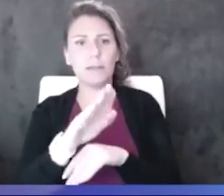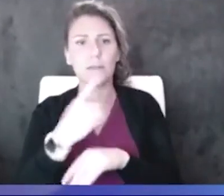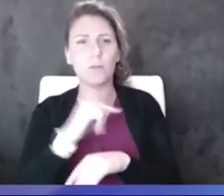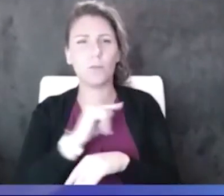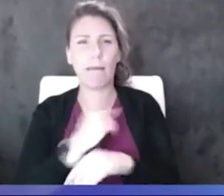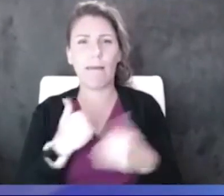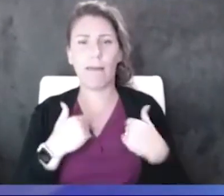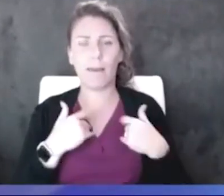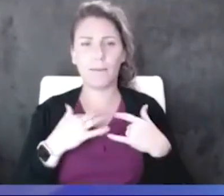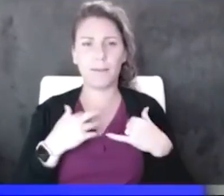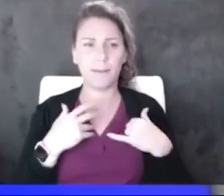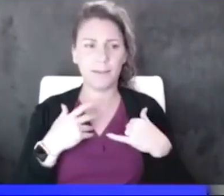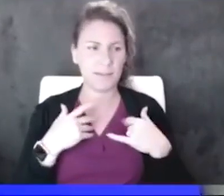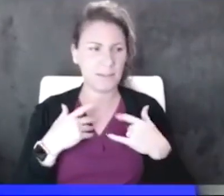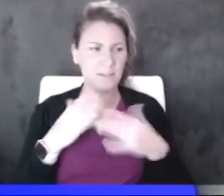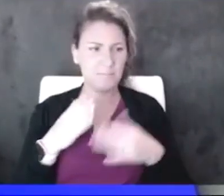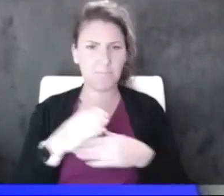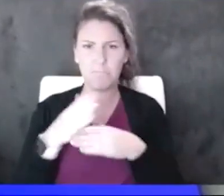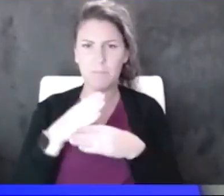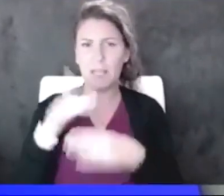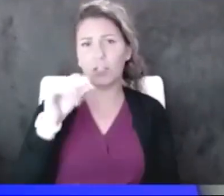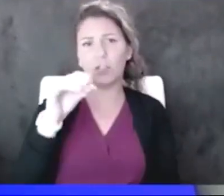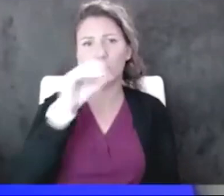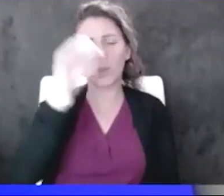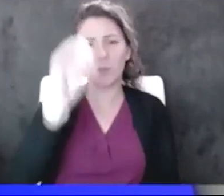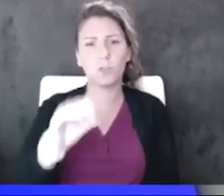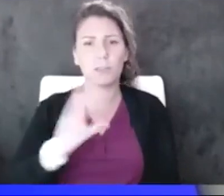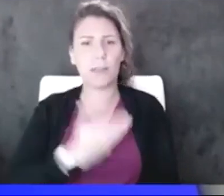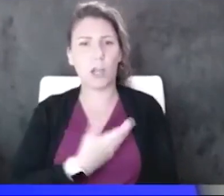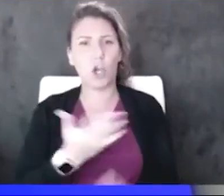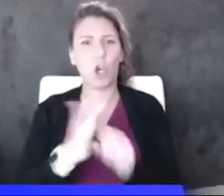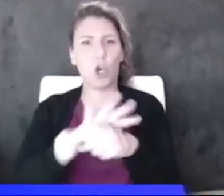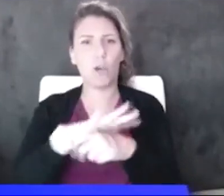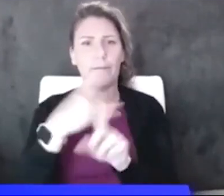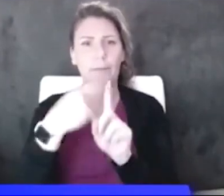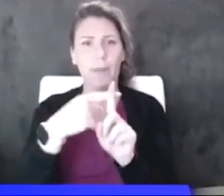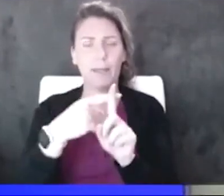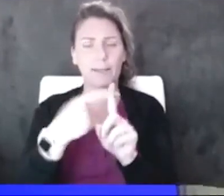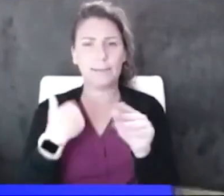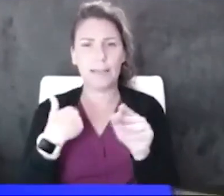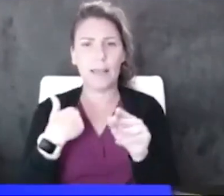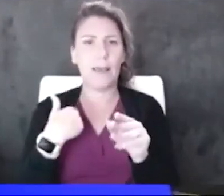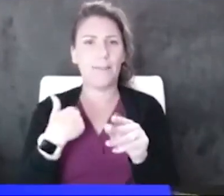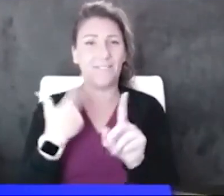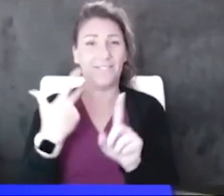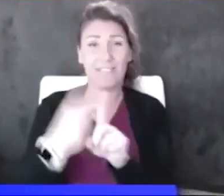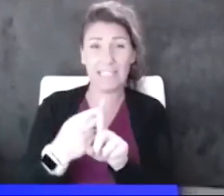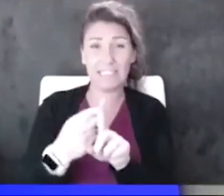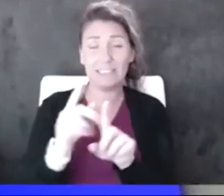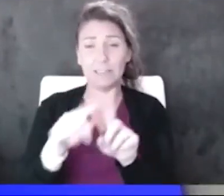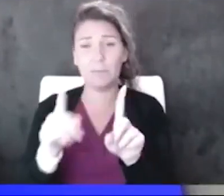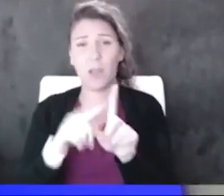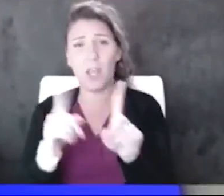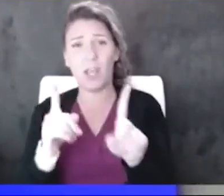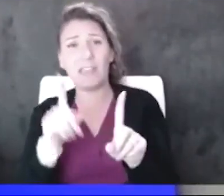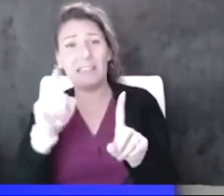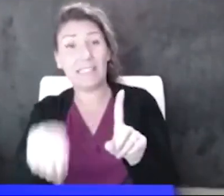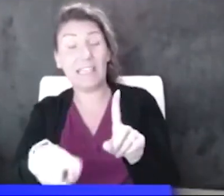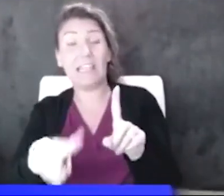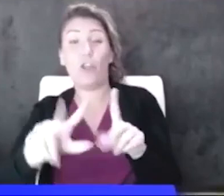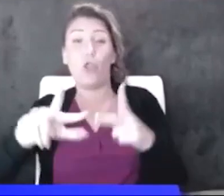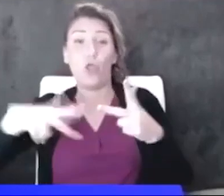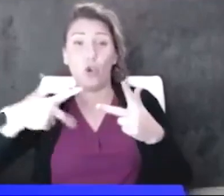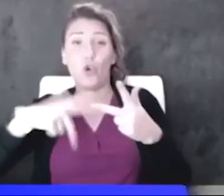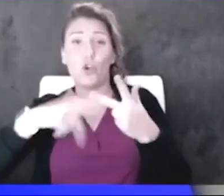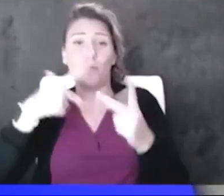mid 20% of our COVID positive folks are vaccinated, but many of them are overdue for their third dose, which suggests that they're